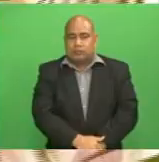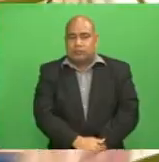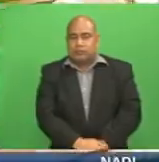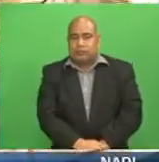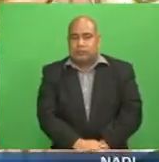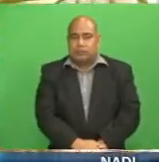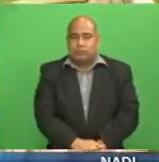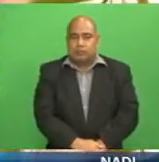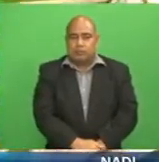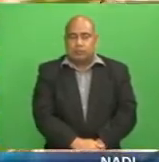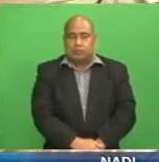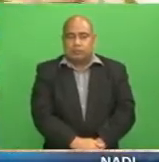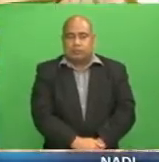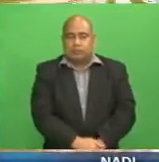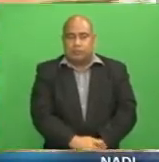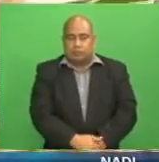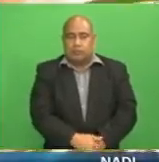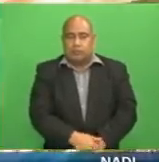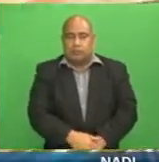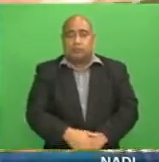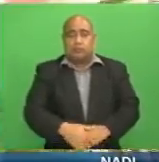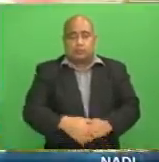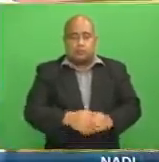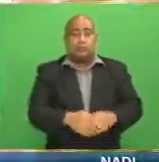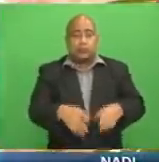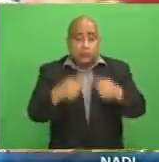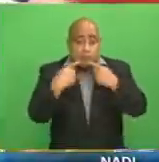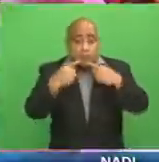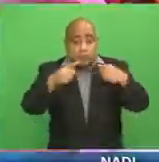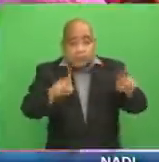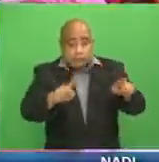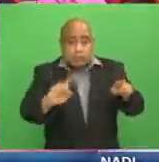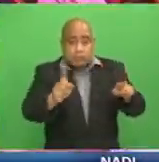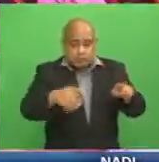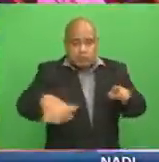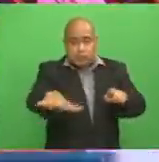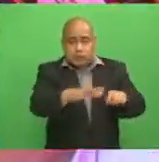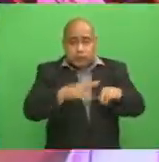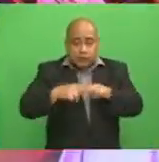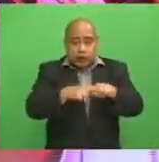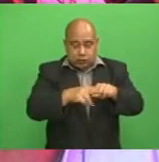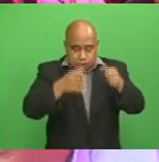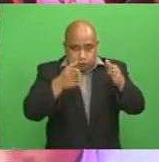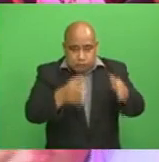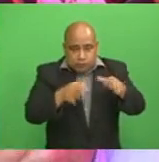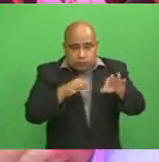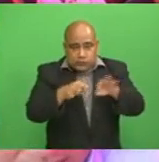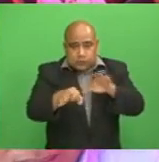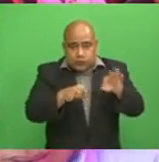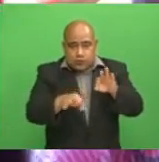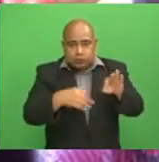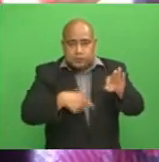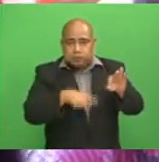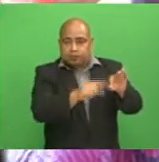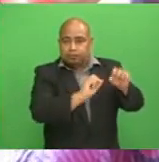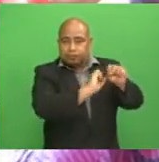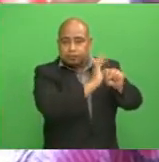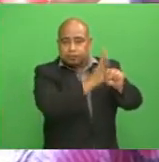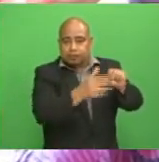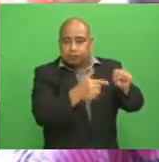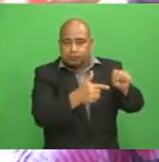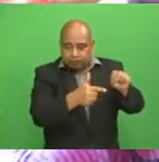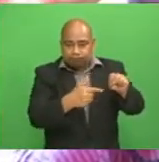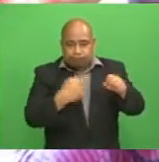Necessary announcements on Fiji's strategy for COVID-19 will be made at the launch of the new mobile contact tracing